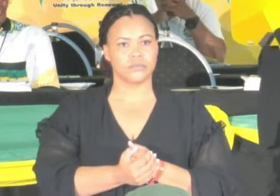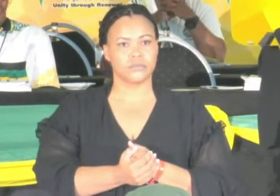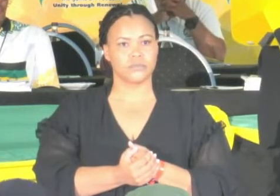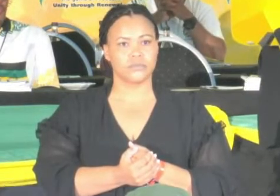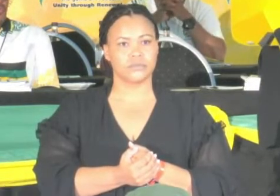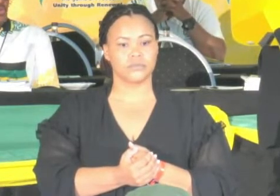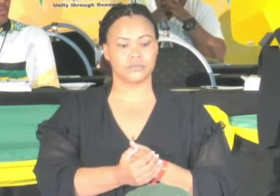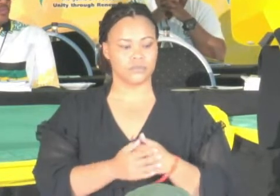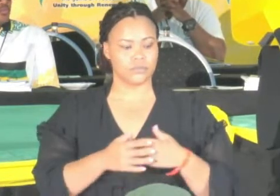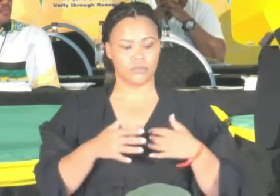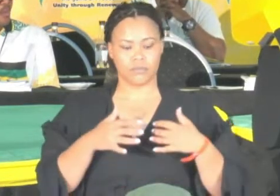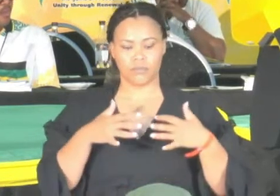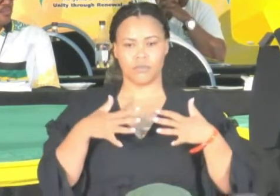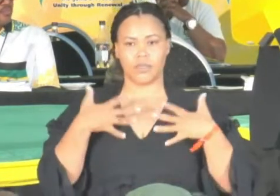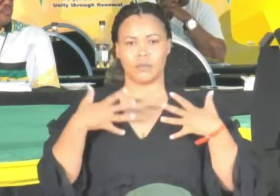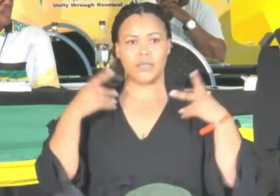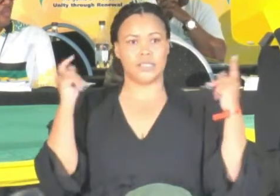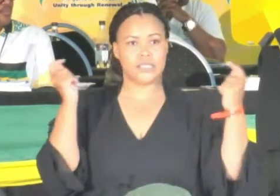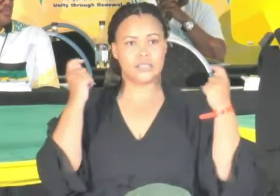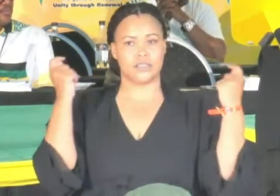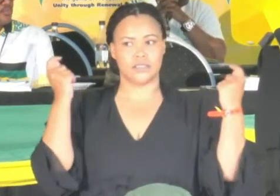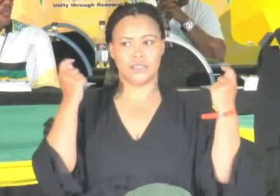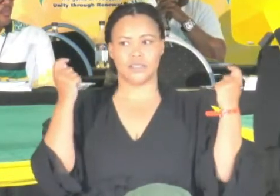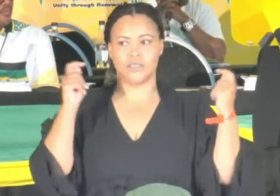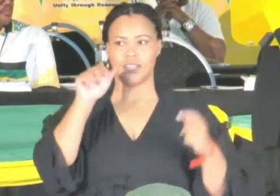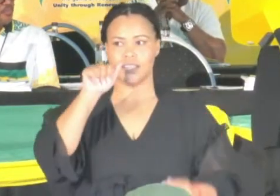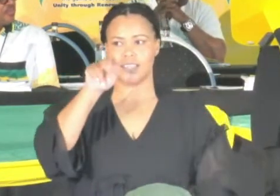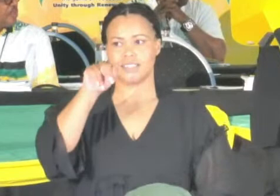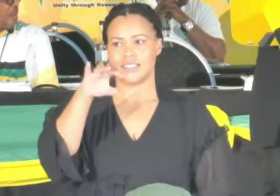Happy anniversary of the ANC.